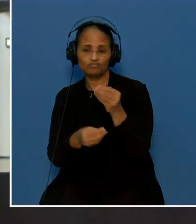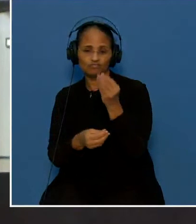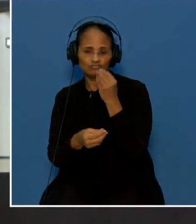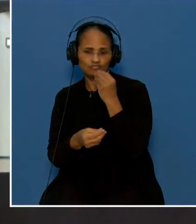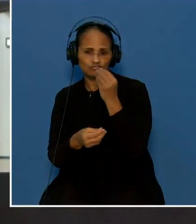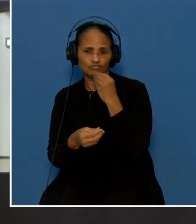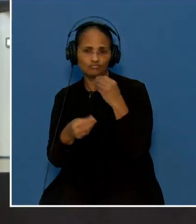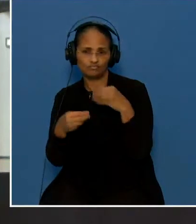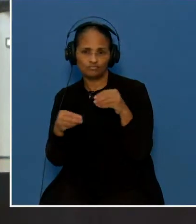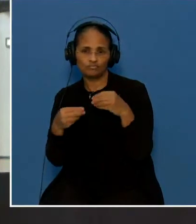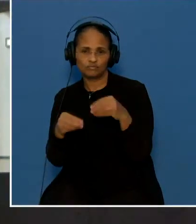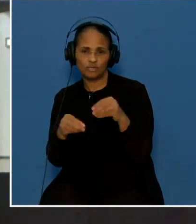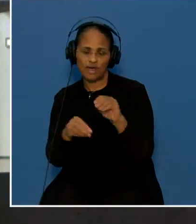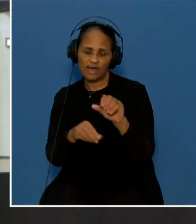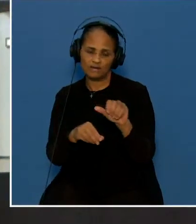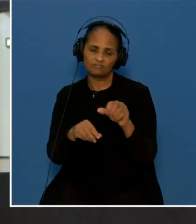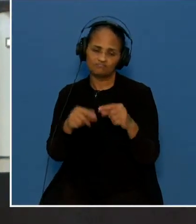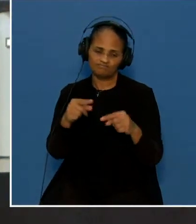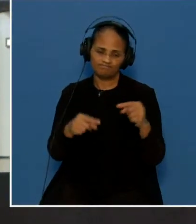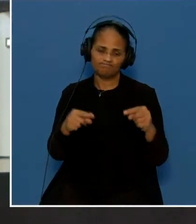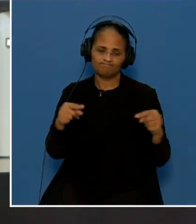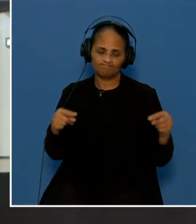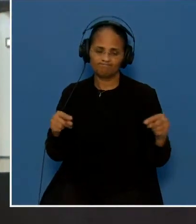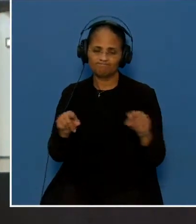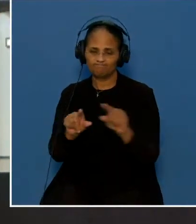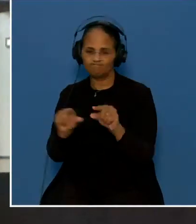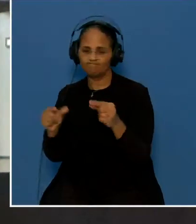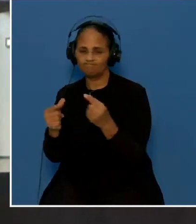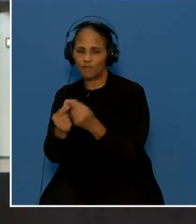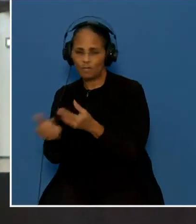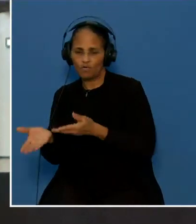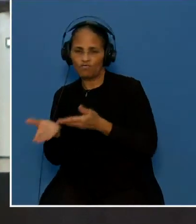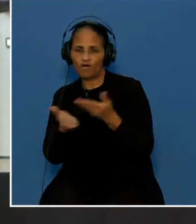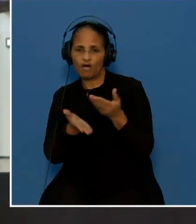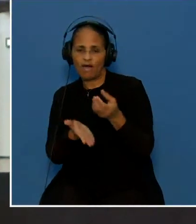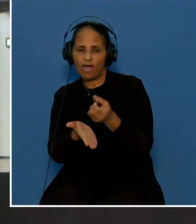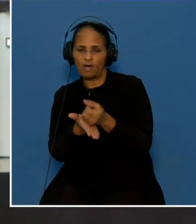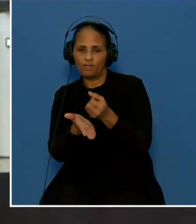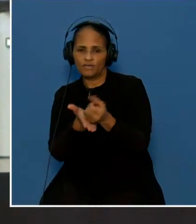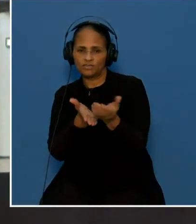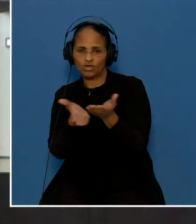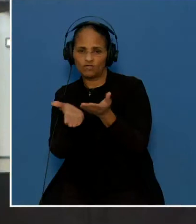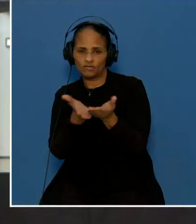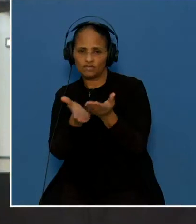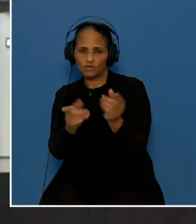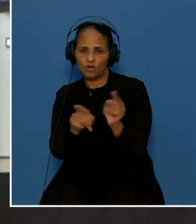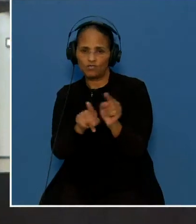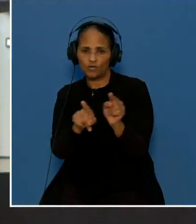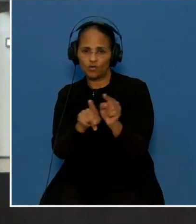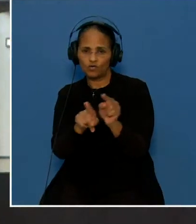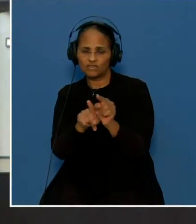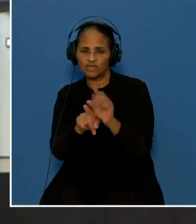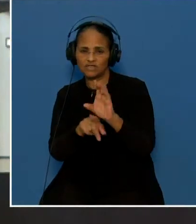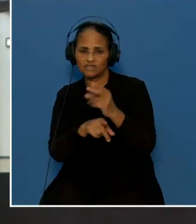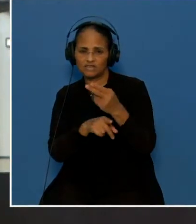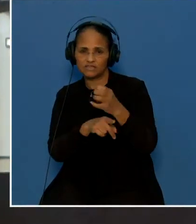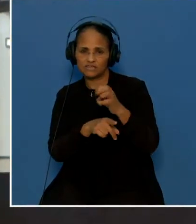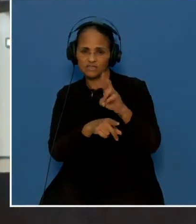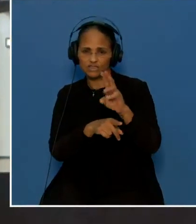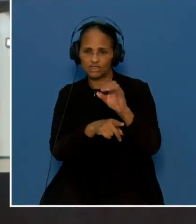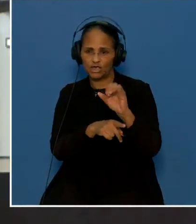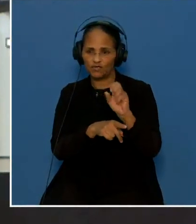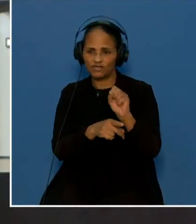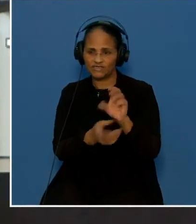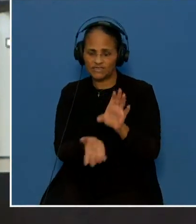other agencies that provide helping services, and of course the charities which are